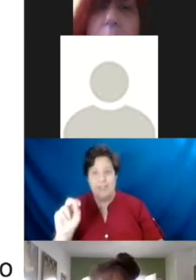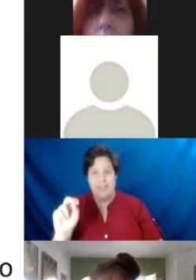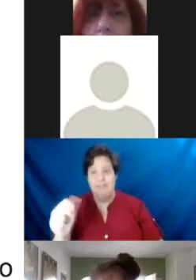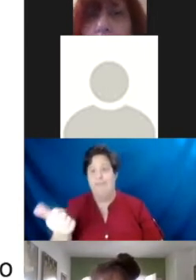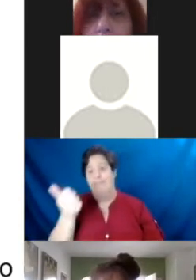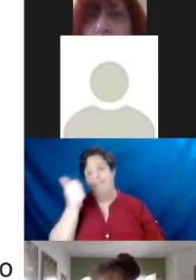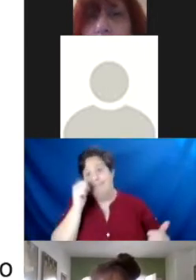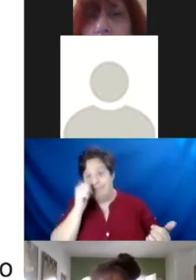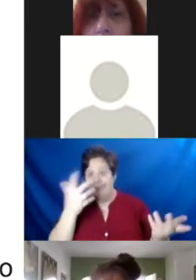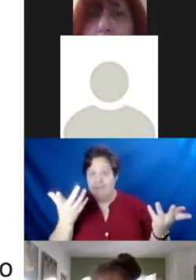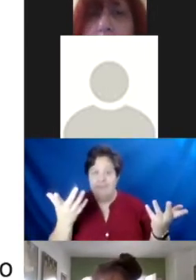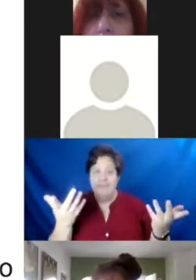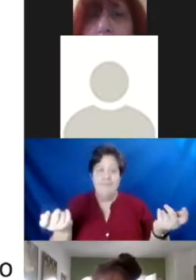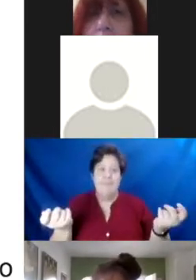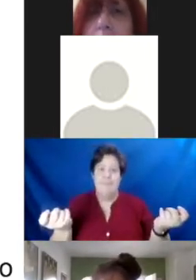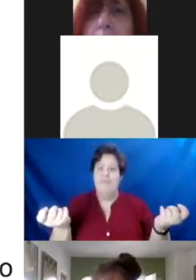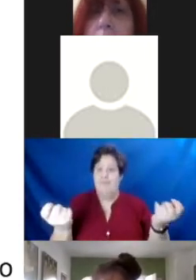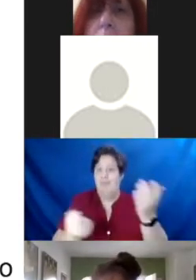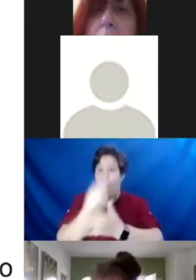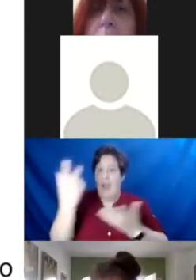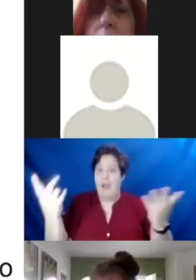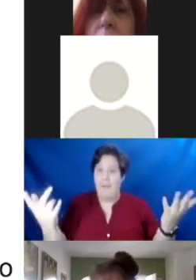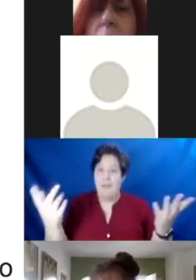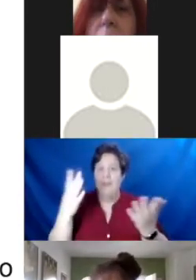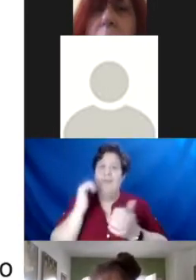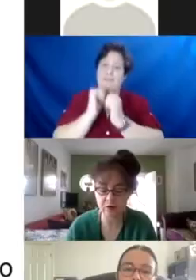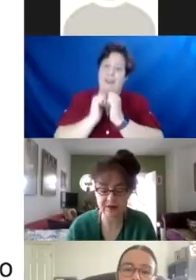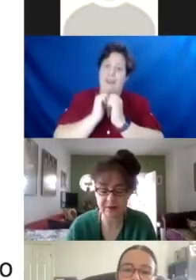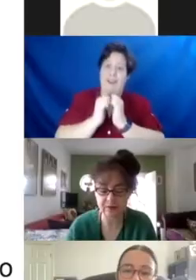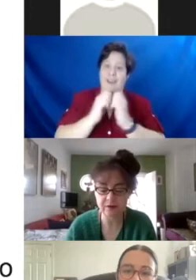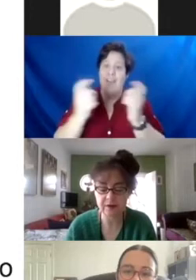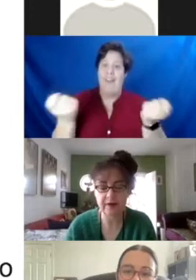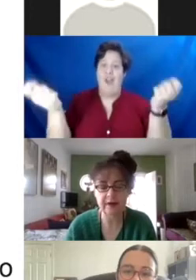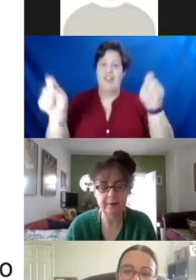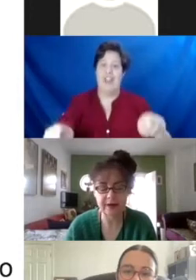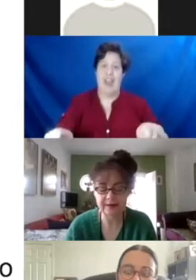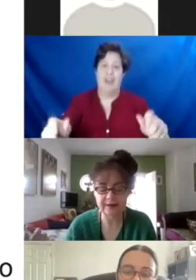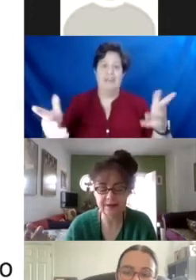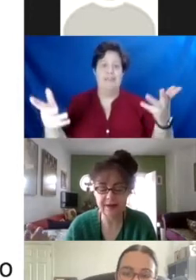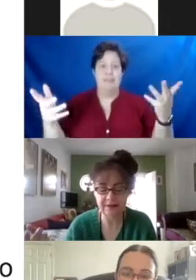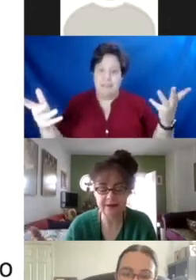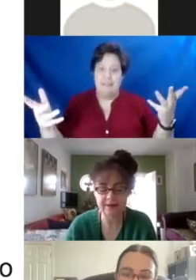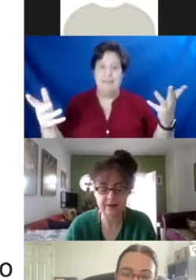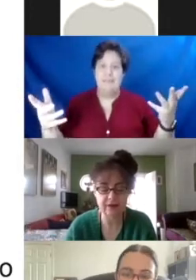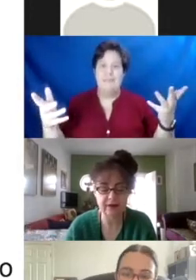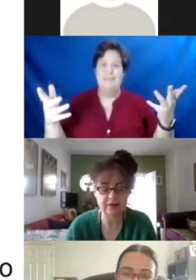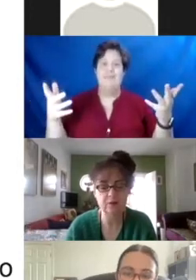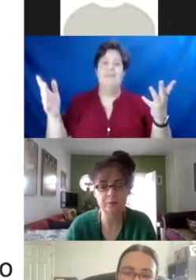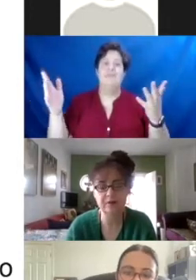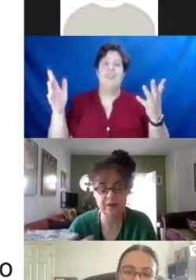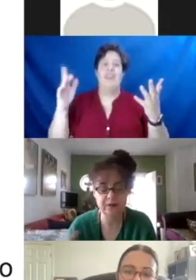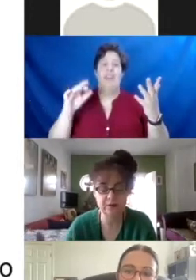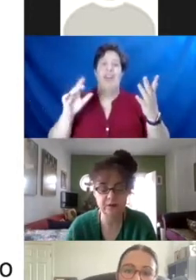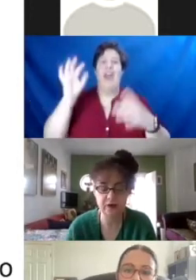2020, so we all know what happened in March at that point with the lockdown, and at that stage the